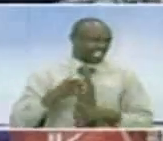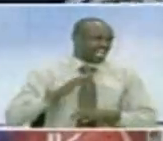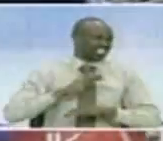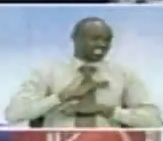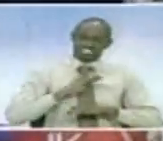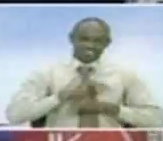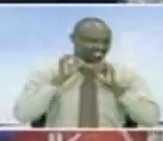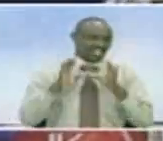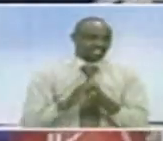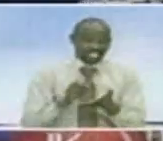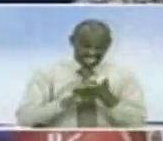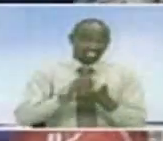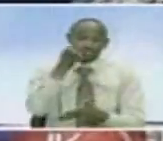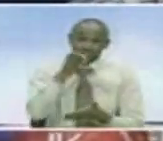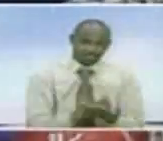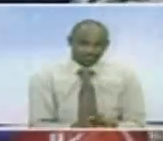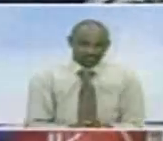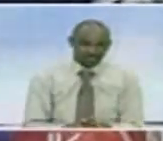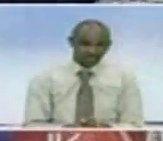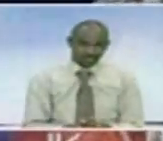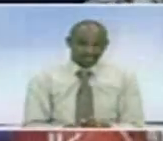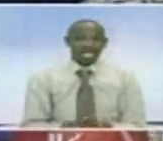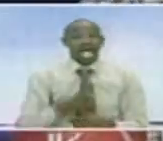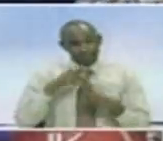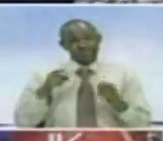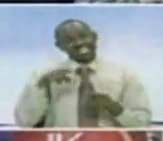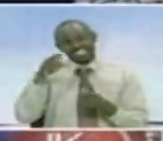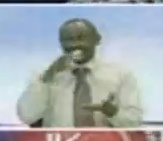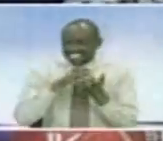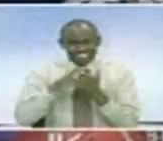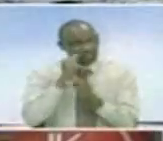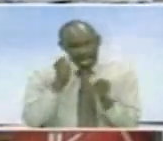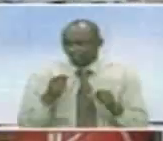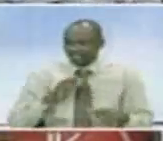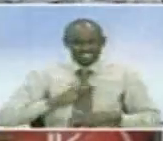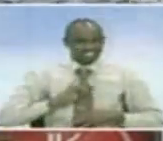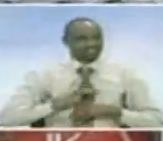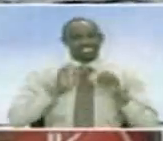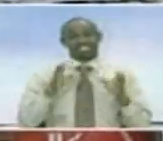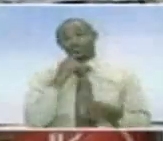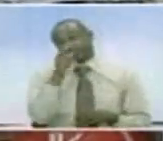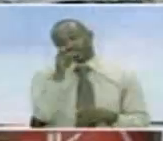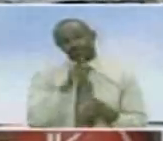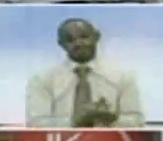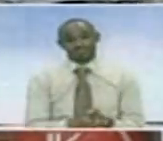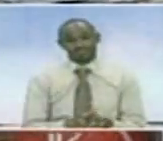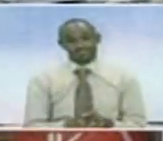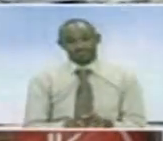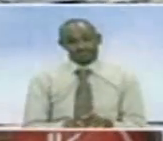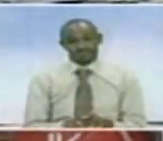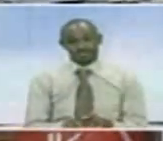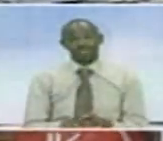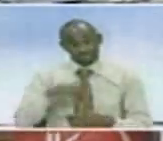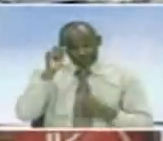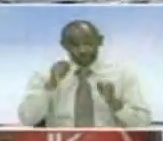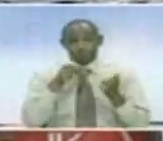writing and within government circles about the way the cases were being handled. If you were president, would you have paid for this? Not at all. You